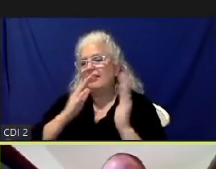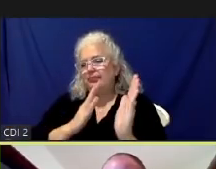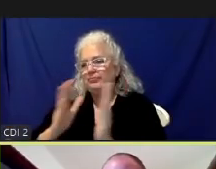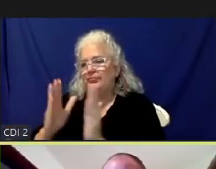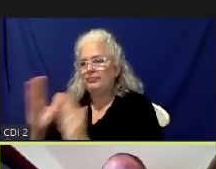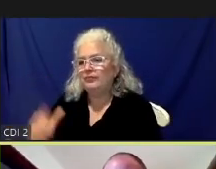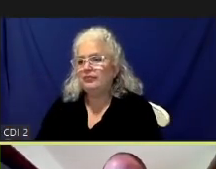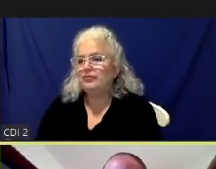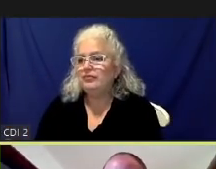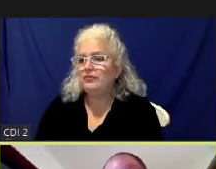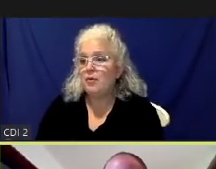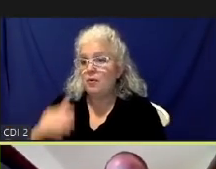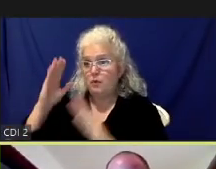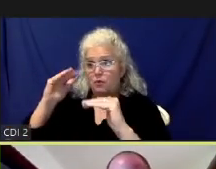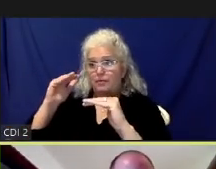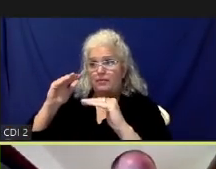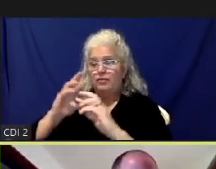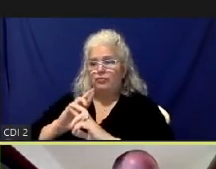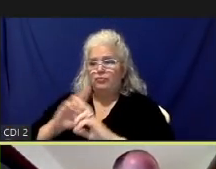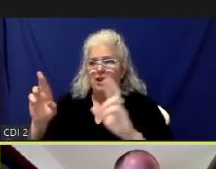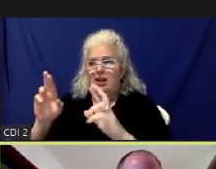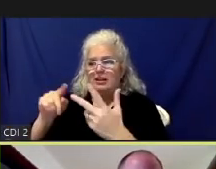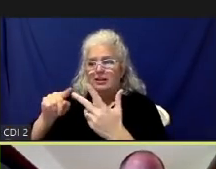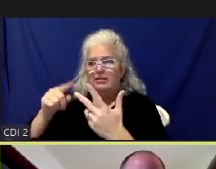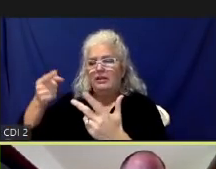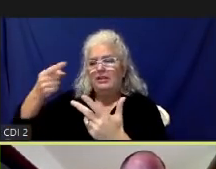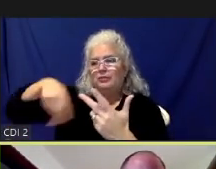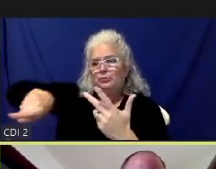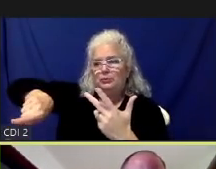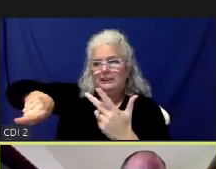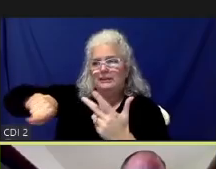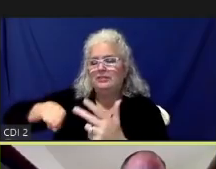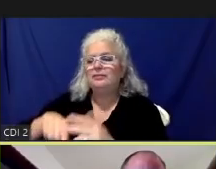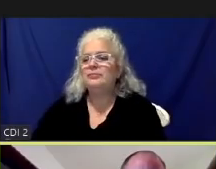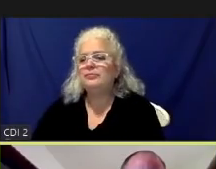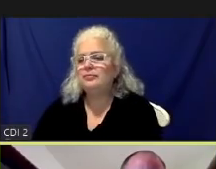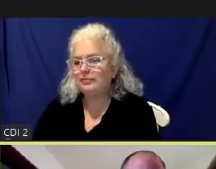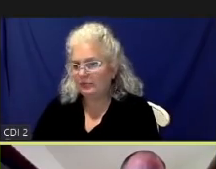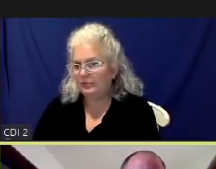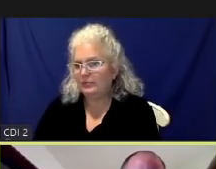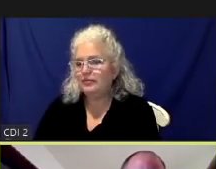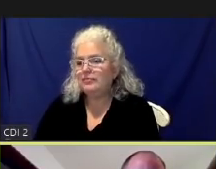And looks like that's probably going to be held at Redwood High,